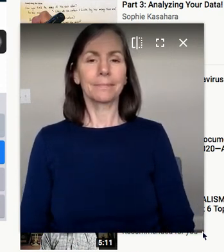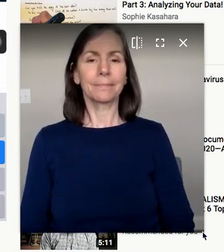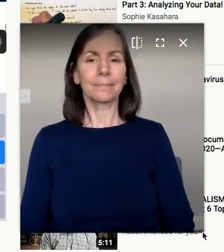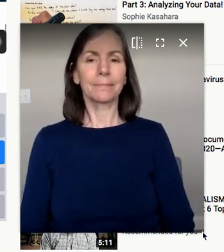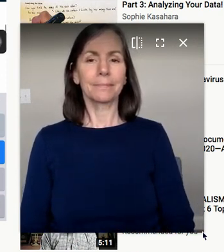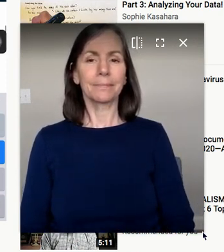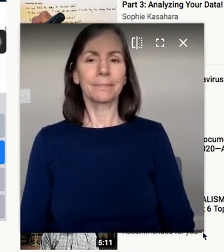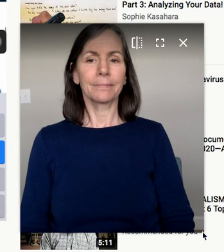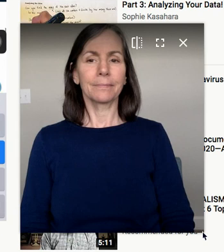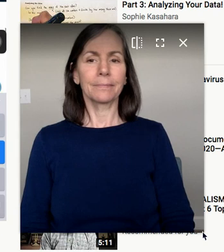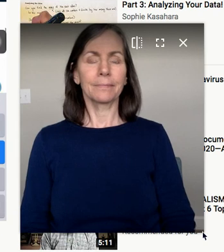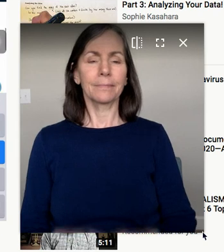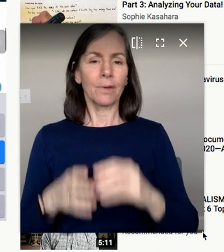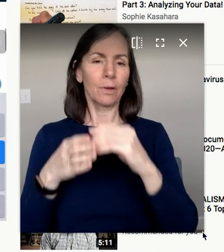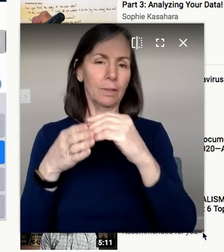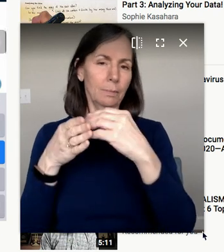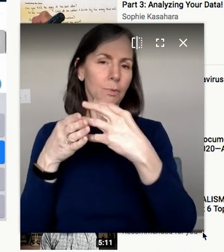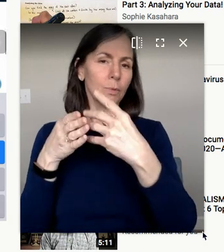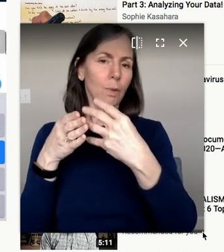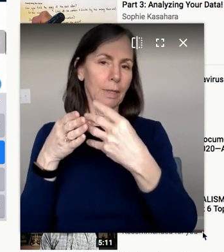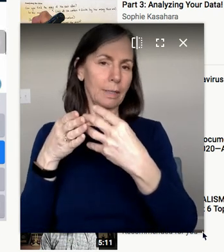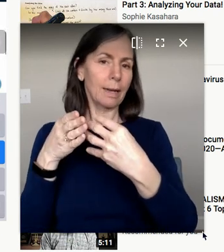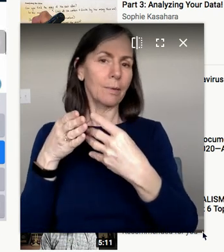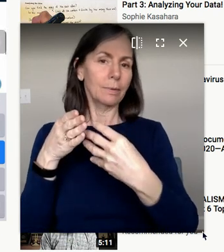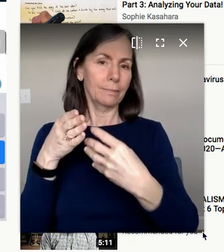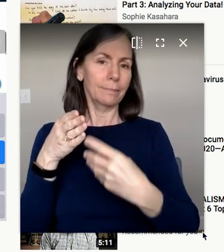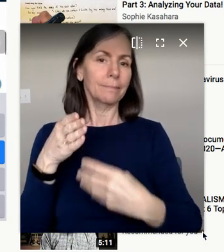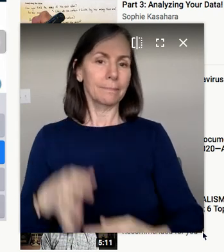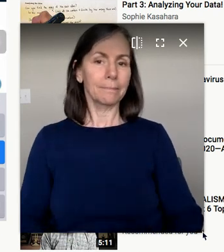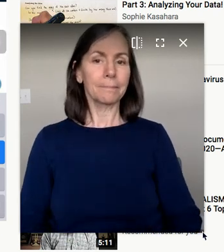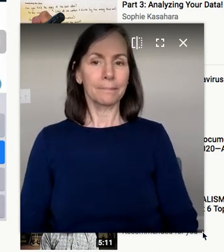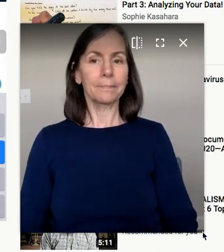I'm going to keep scrolling down.